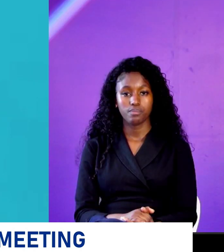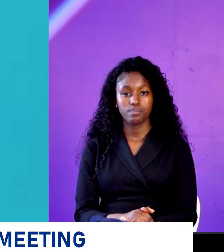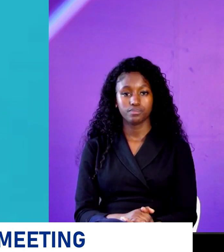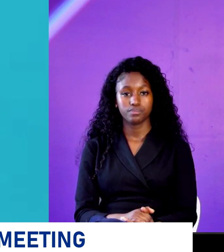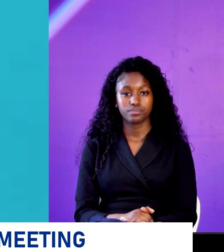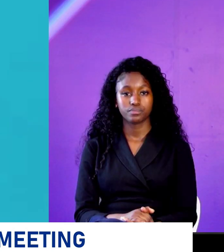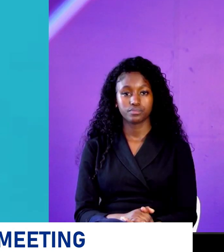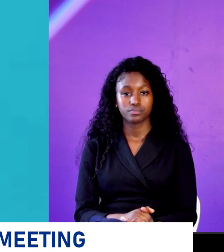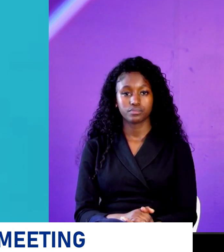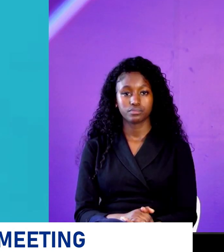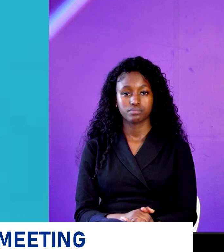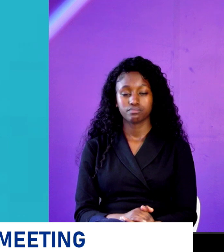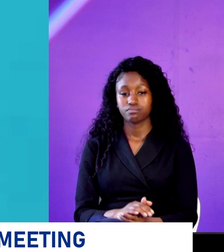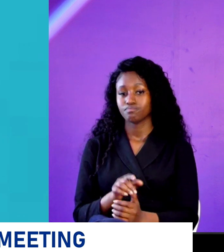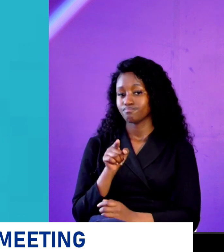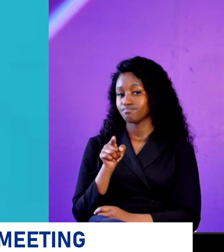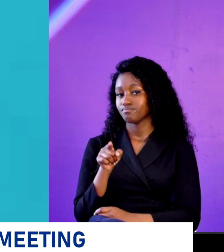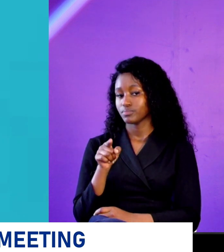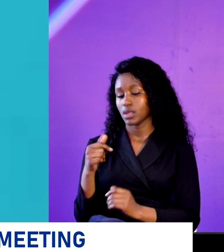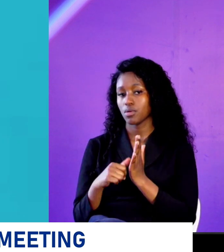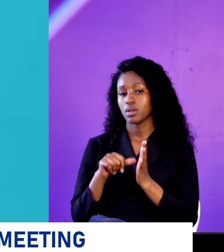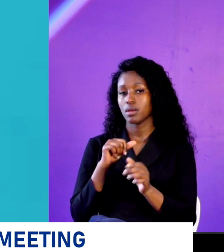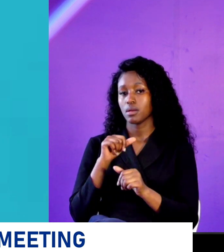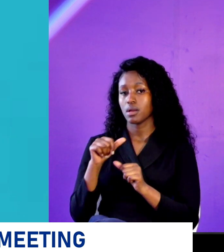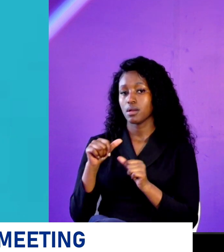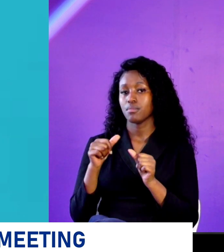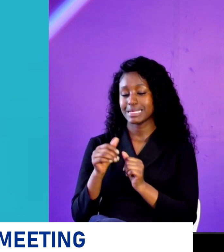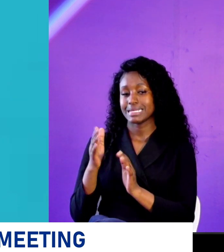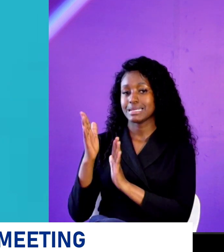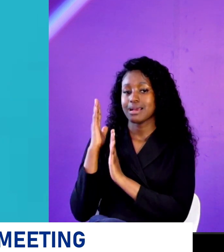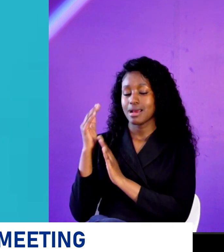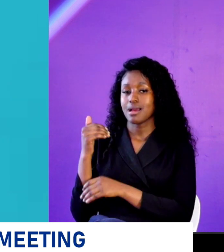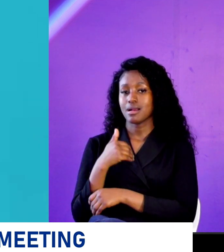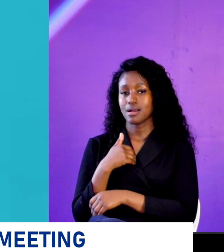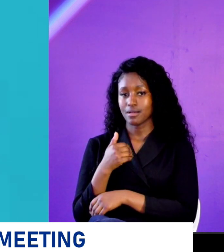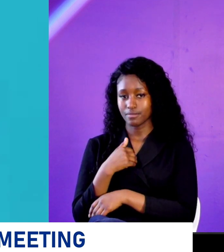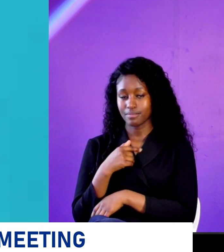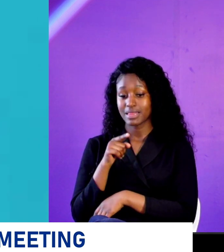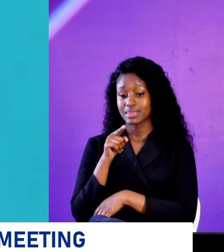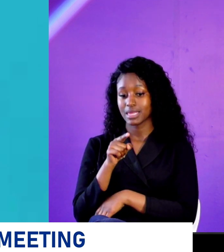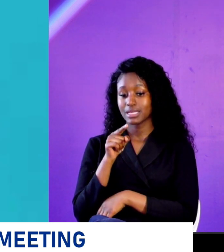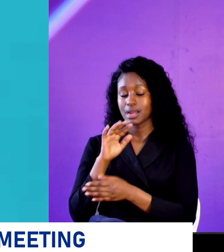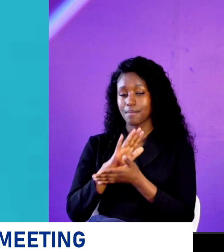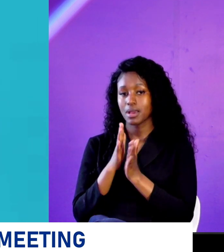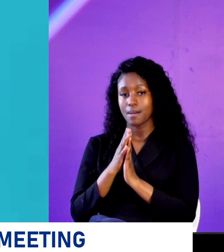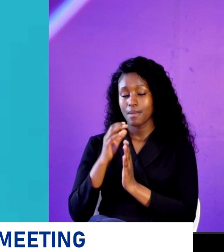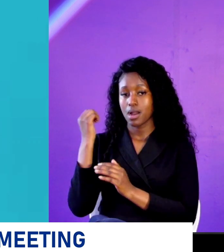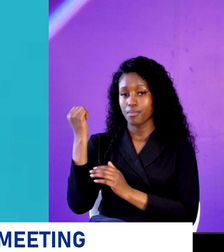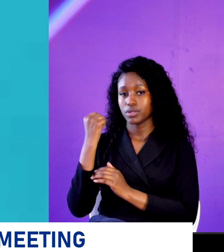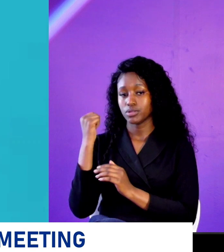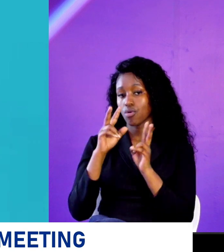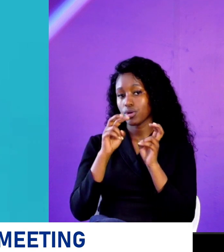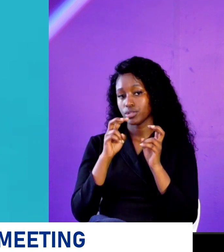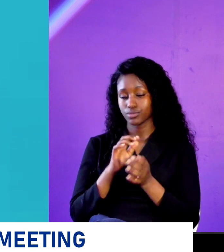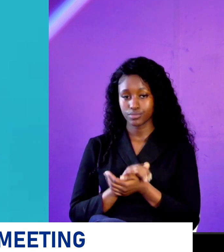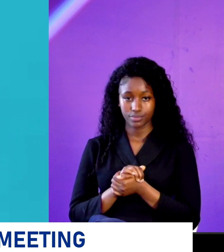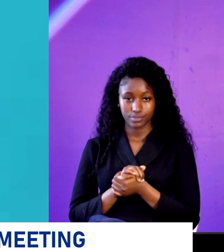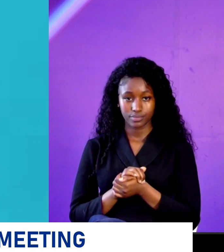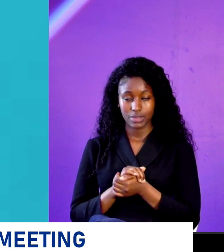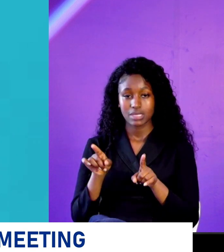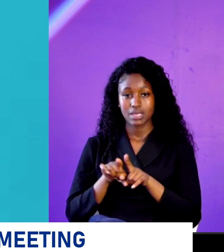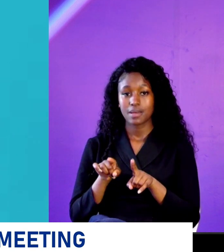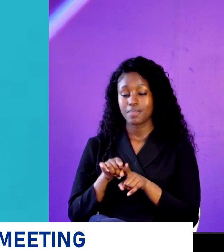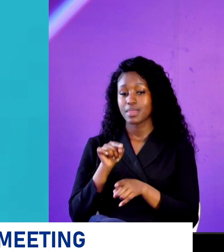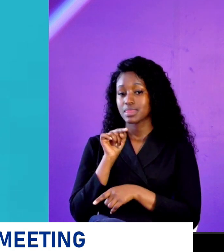Food insecurity is therefore, in its every aspect, a political issue, but not only. It is also and above all